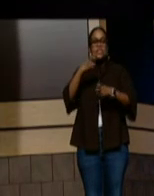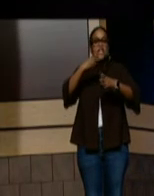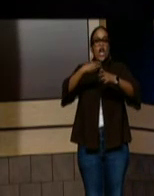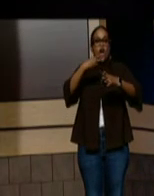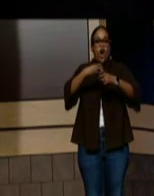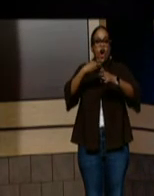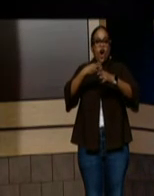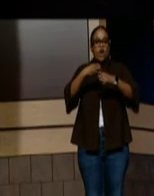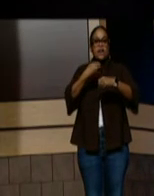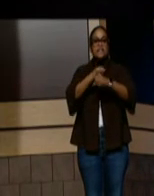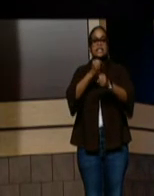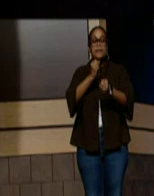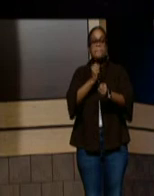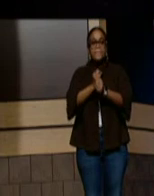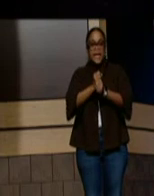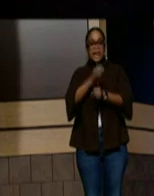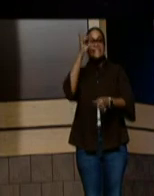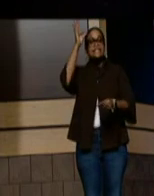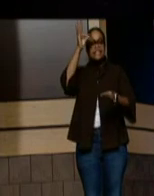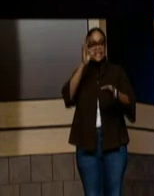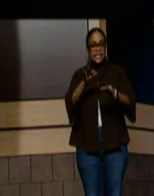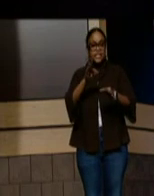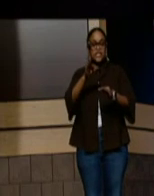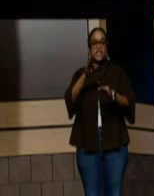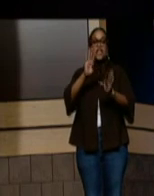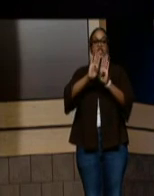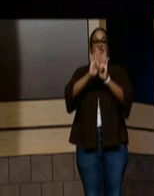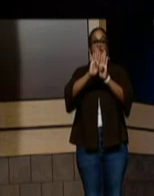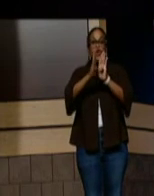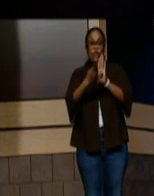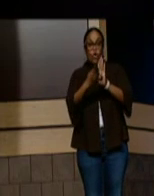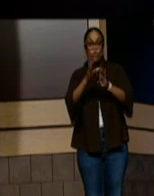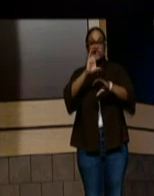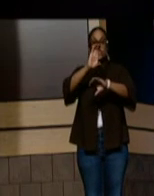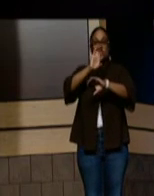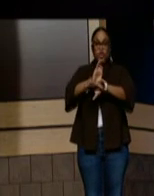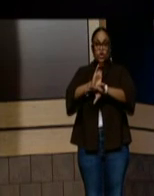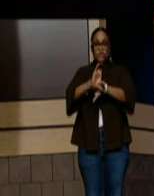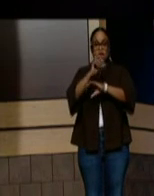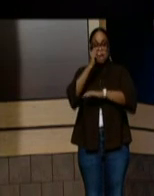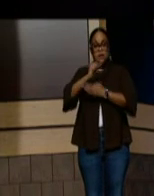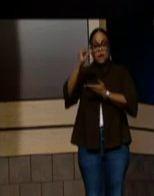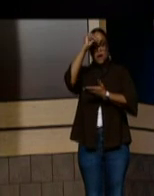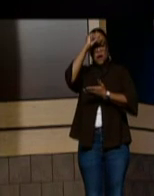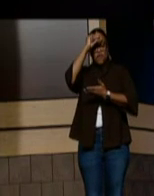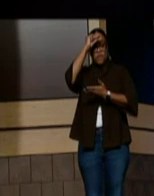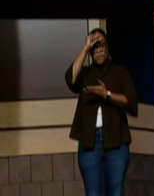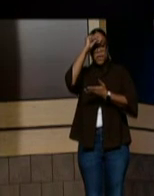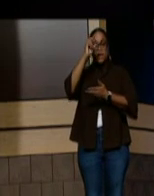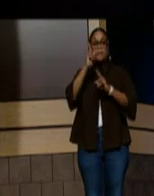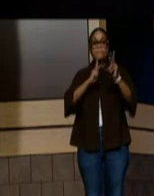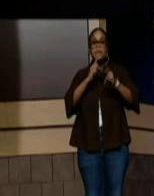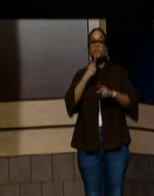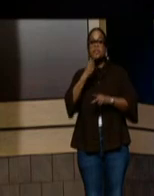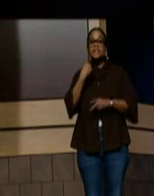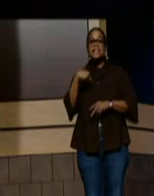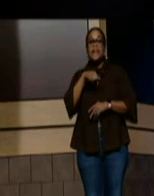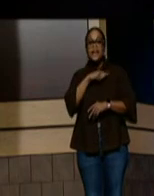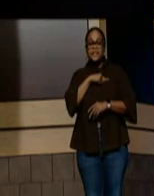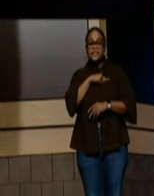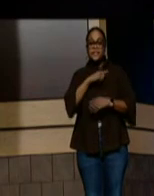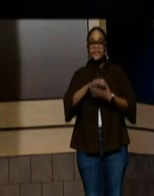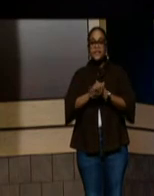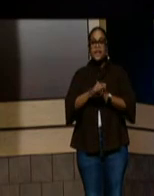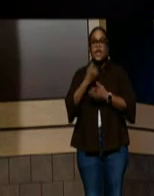decision to close the church? He mentioned that government officials said to us that we ought to close churches and they were